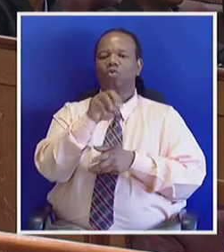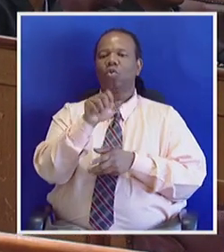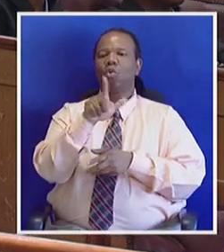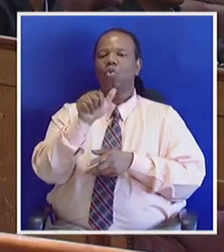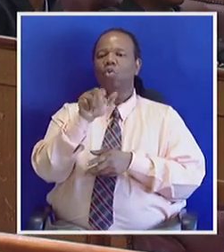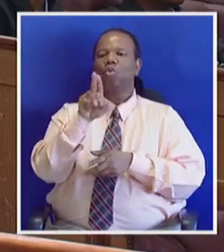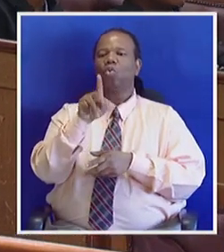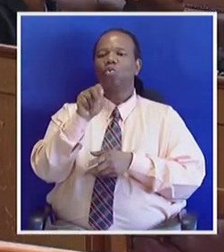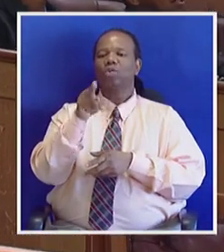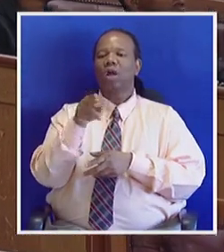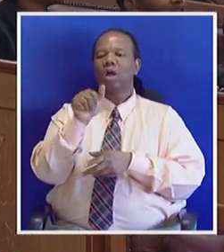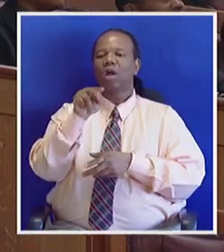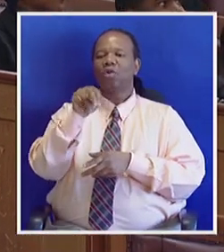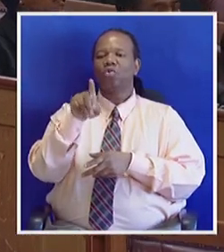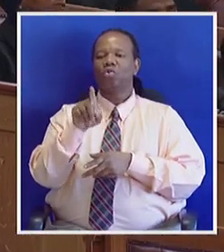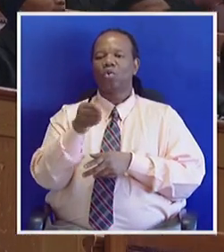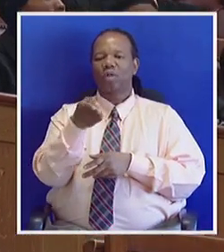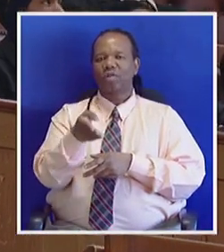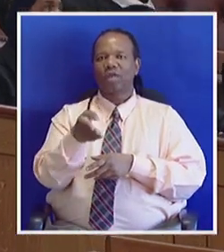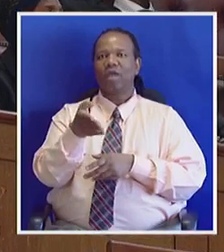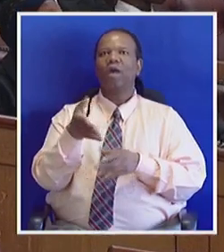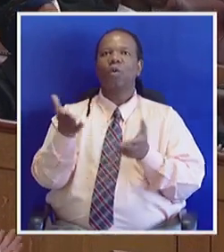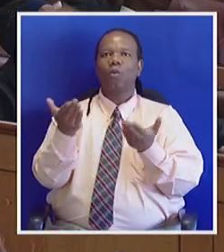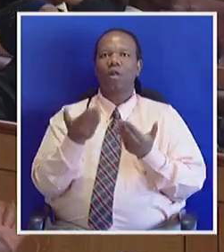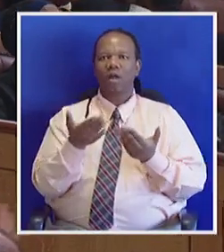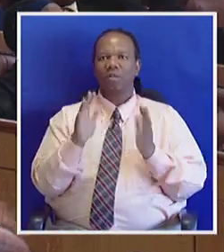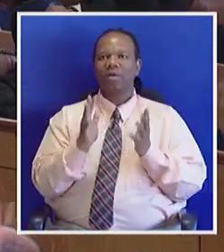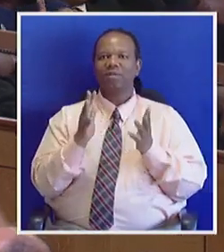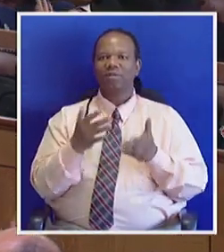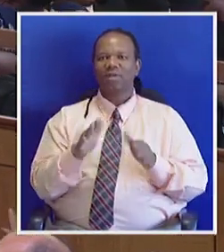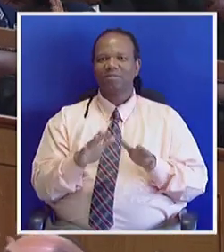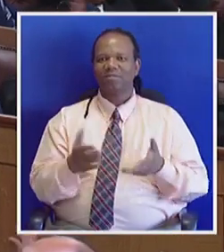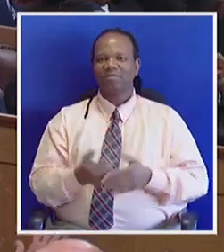Deaf from Khayelitsha. You're welcome, my children.